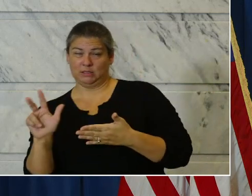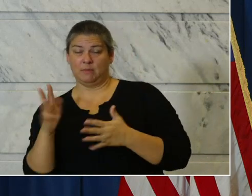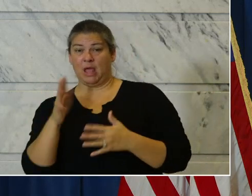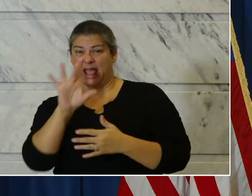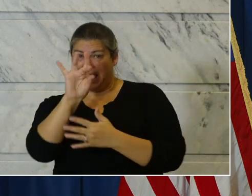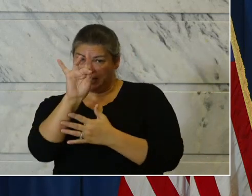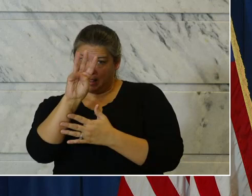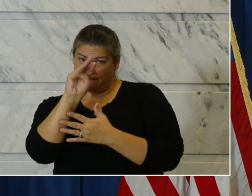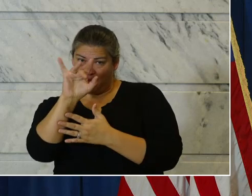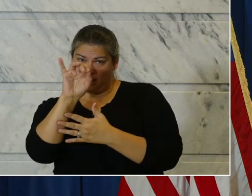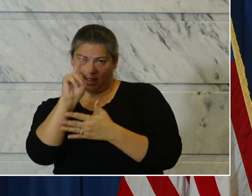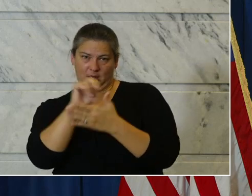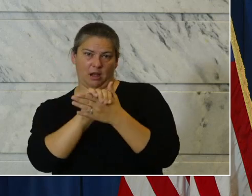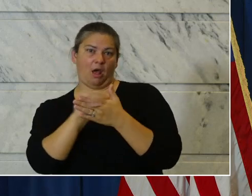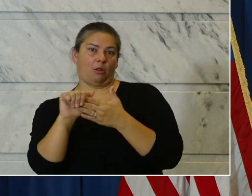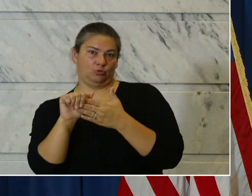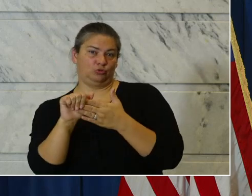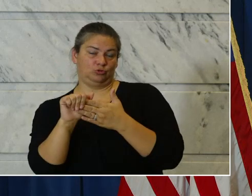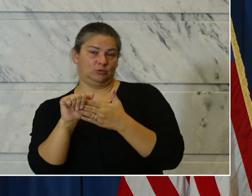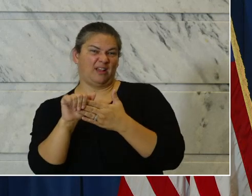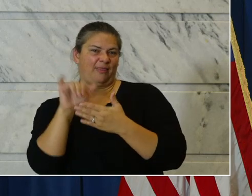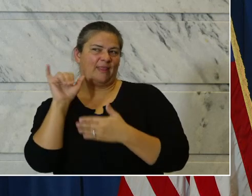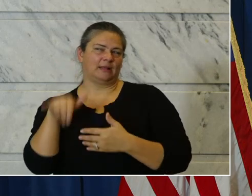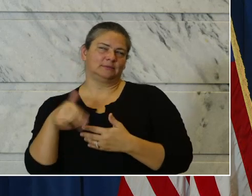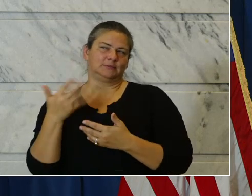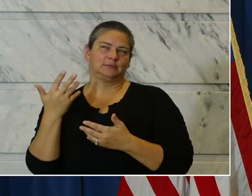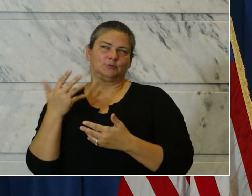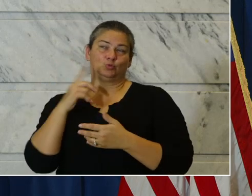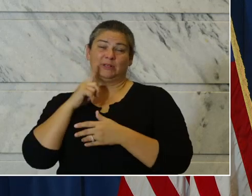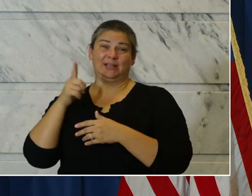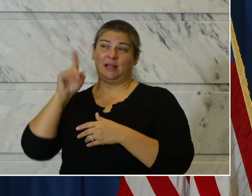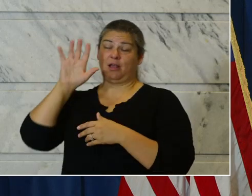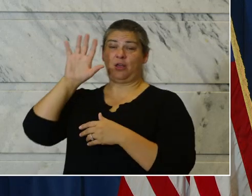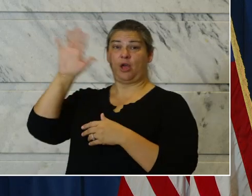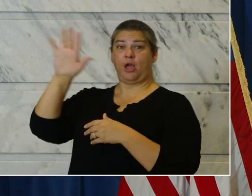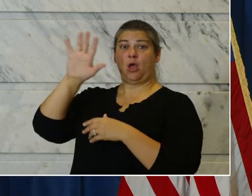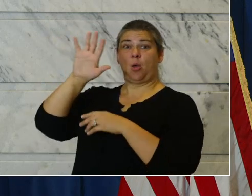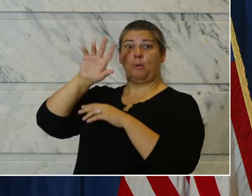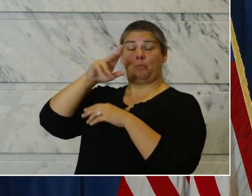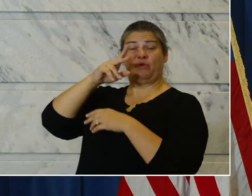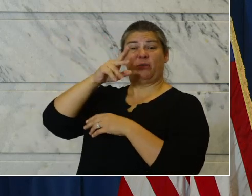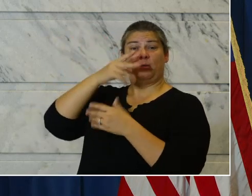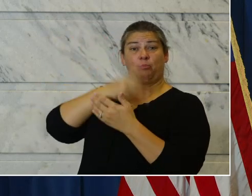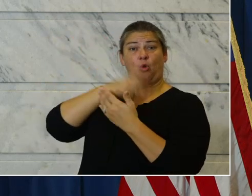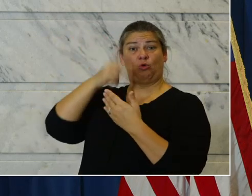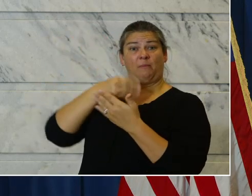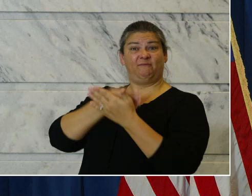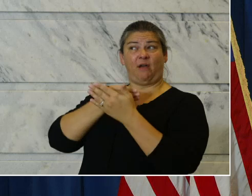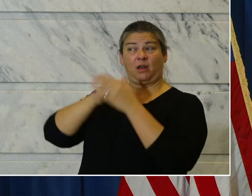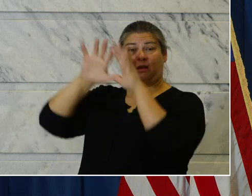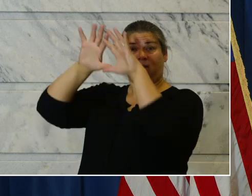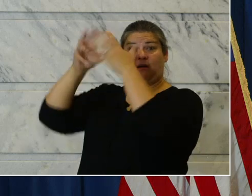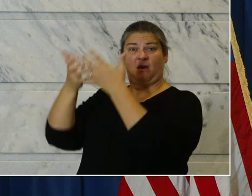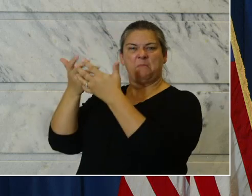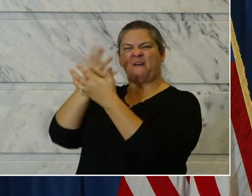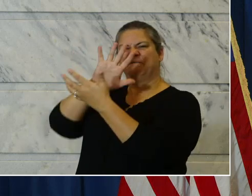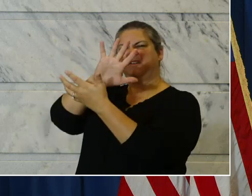million, or 57% of the program's funds, have been committed to provide rent relief for individuals and